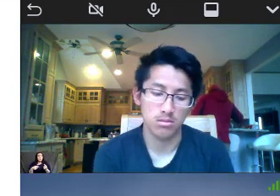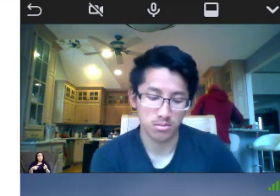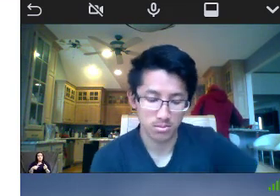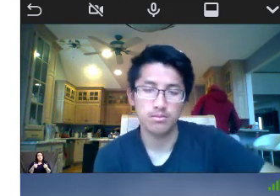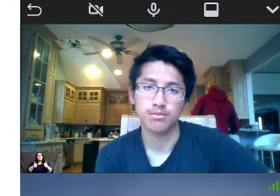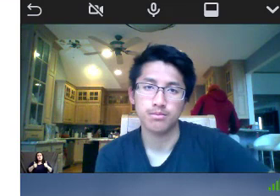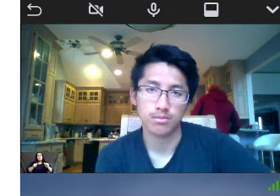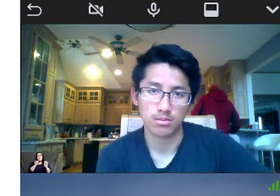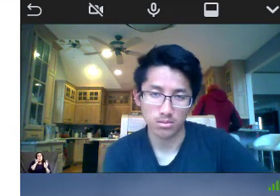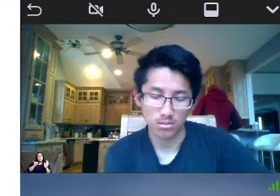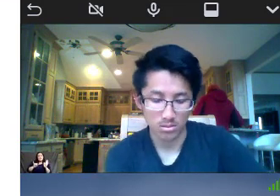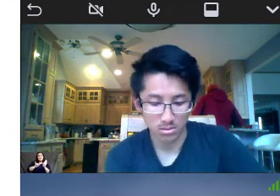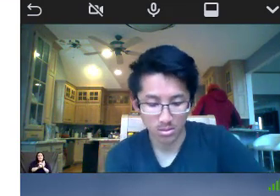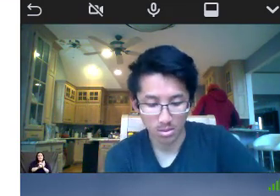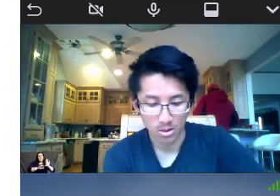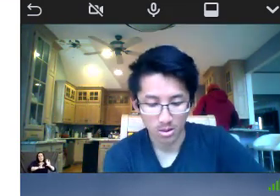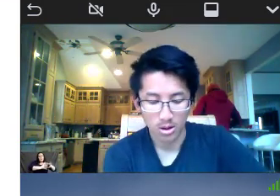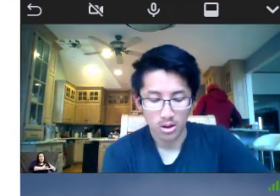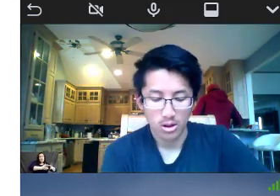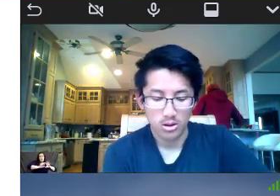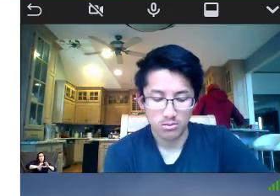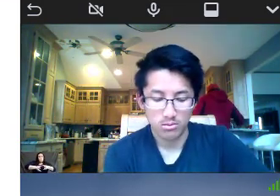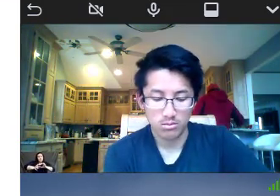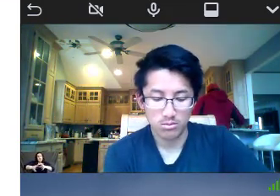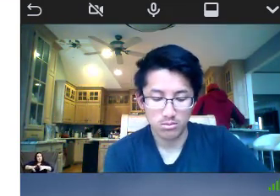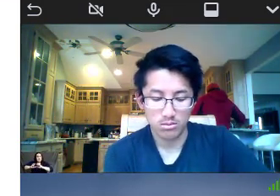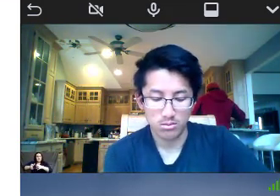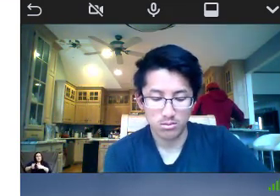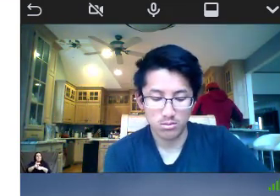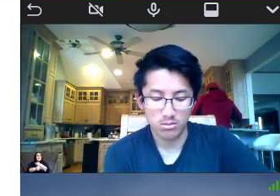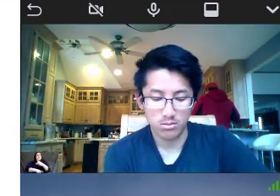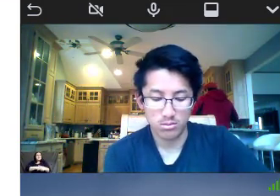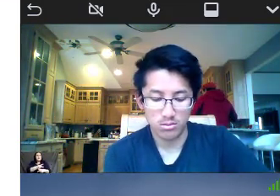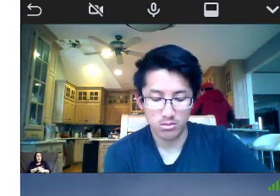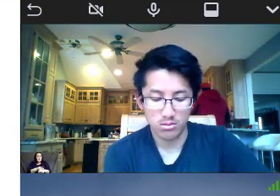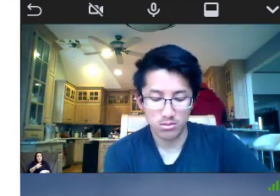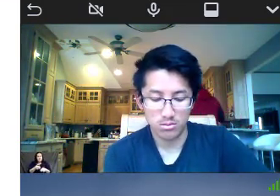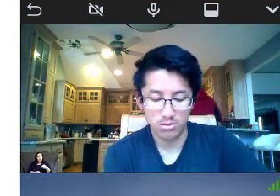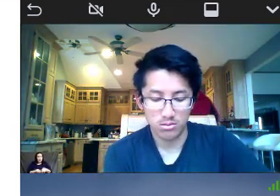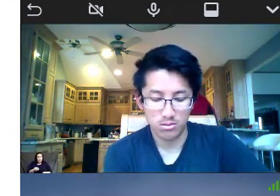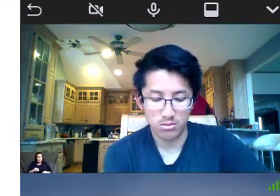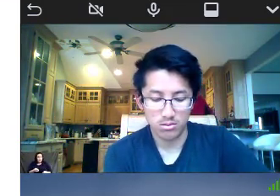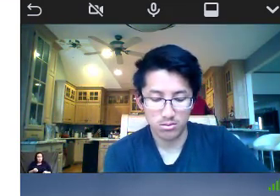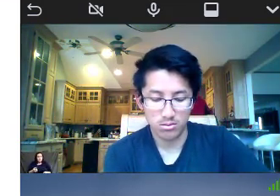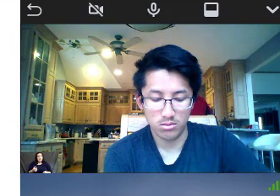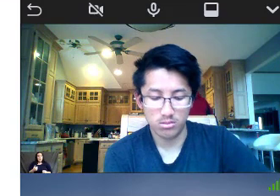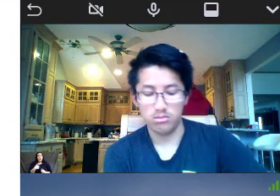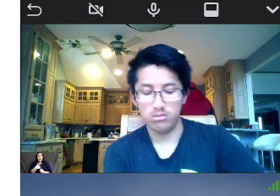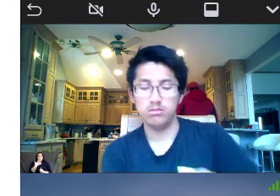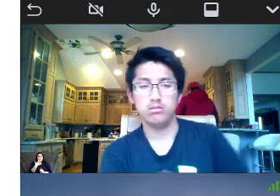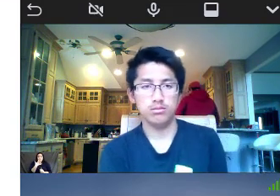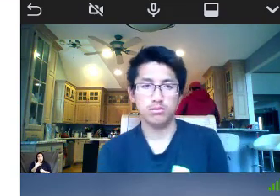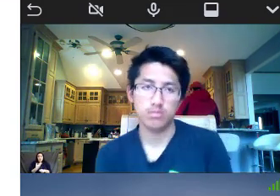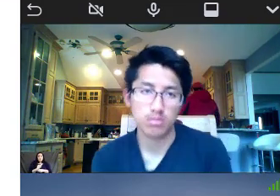types and then kind of have a flow chart or a process like this. And I think if I do that,